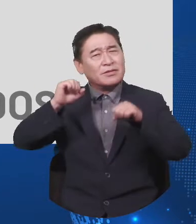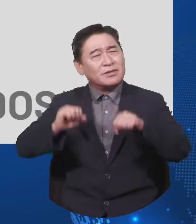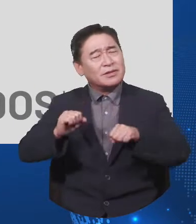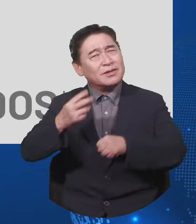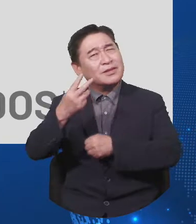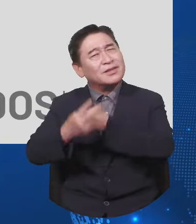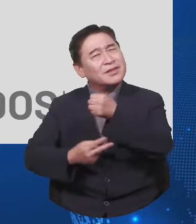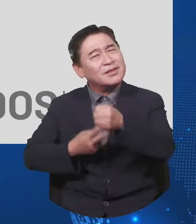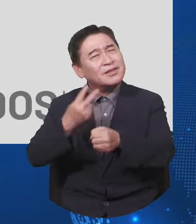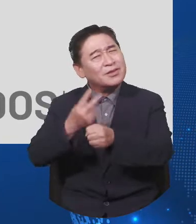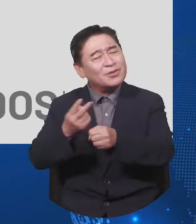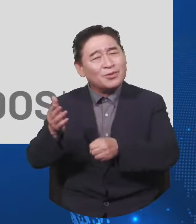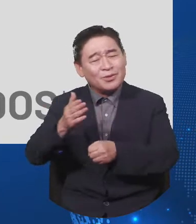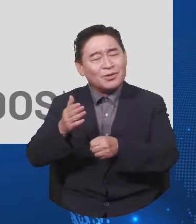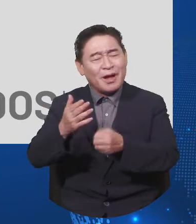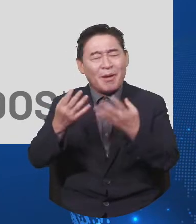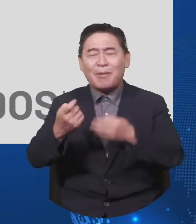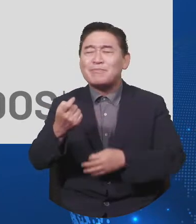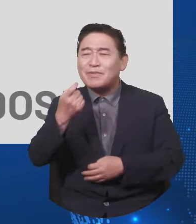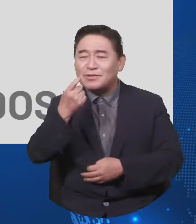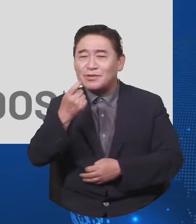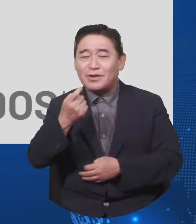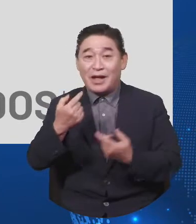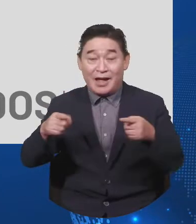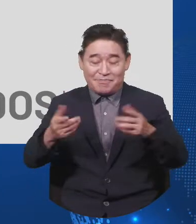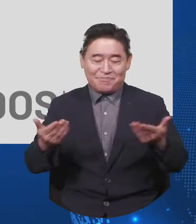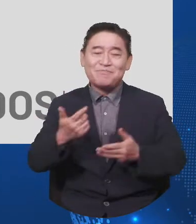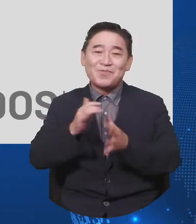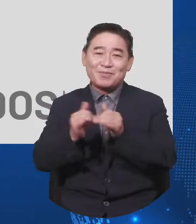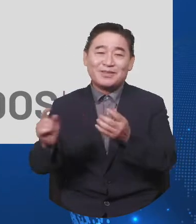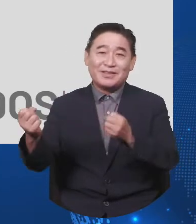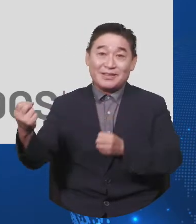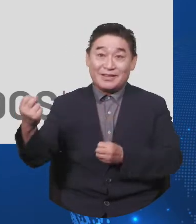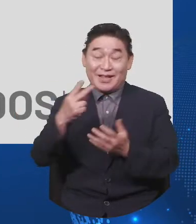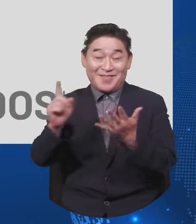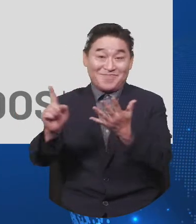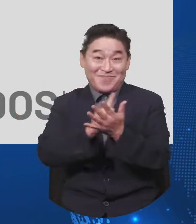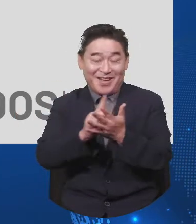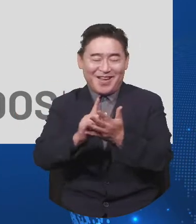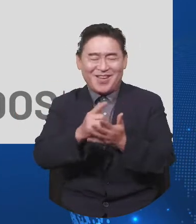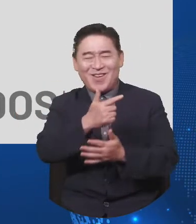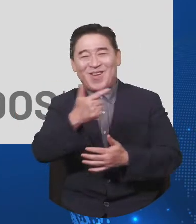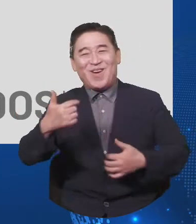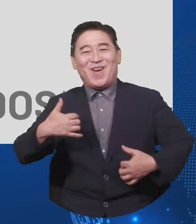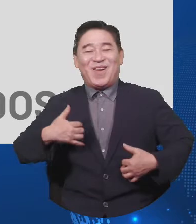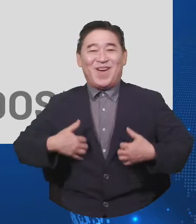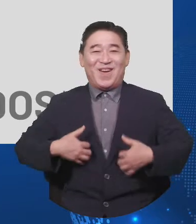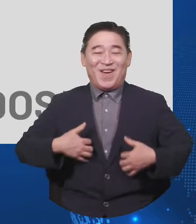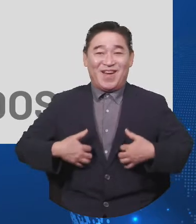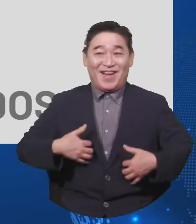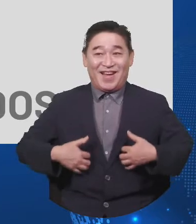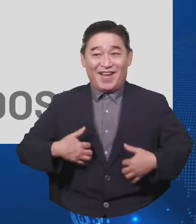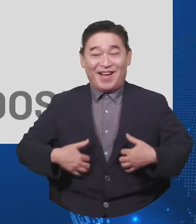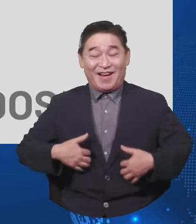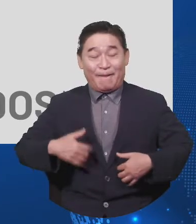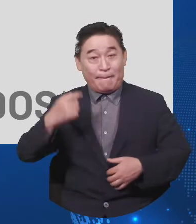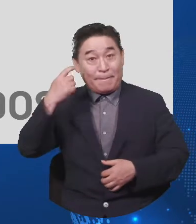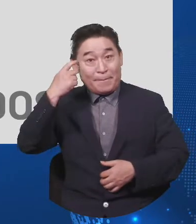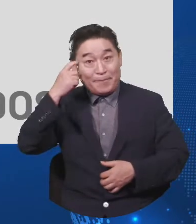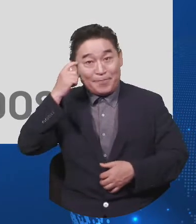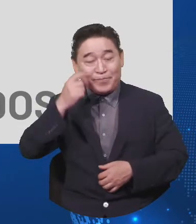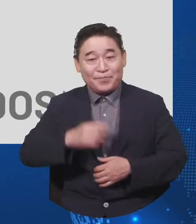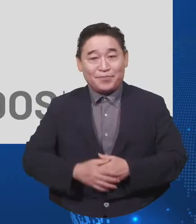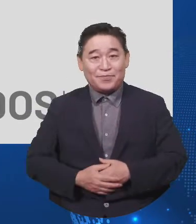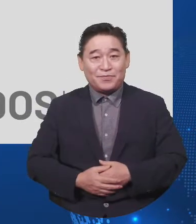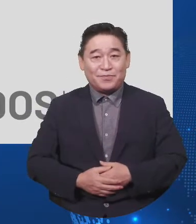of former colleagues. What I'm saying to you is just in my personal capacity, in my academic capacity, so it might